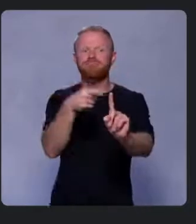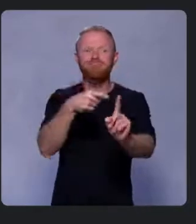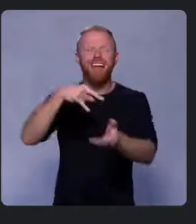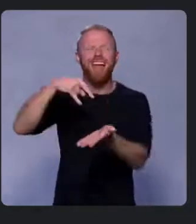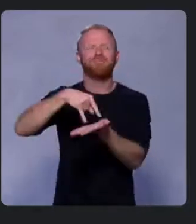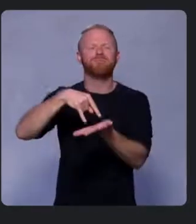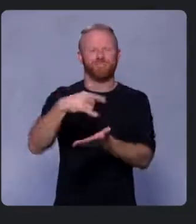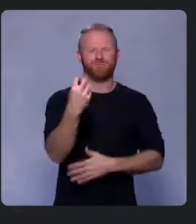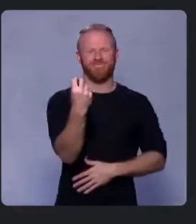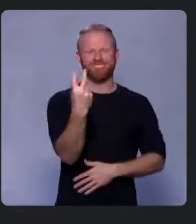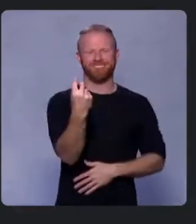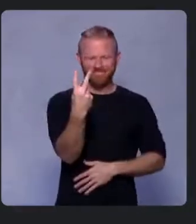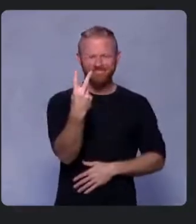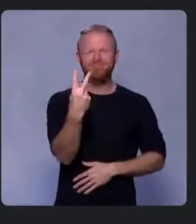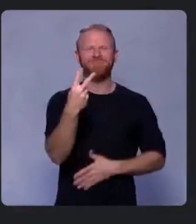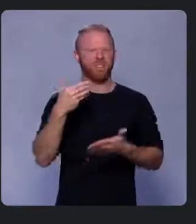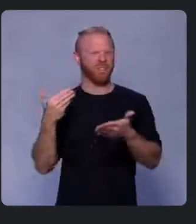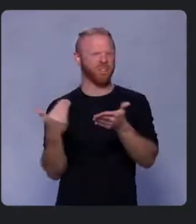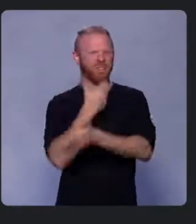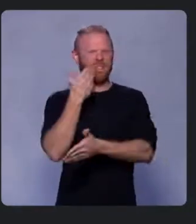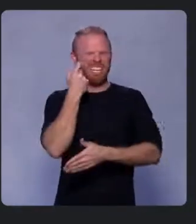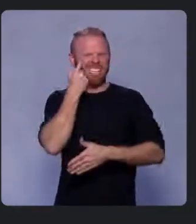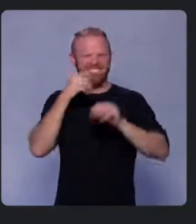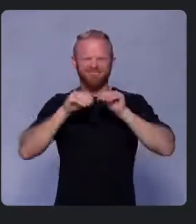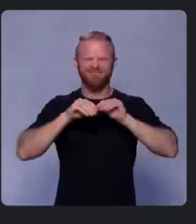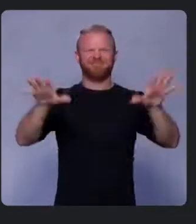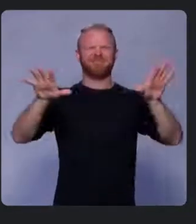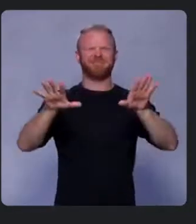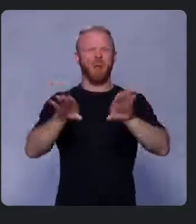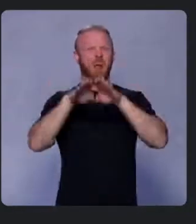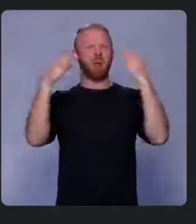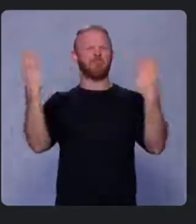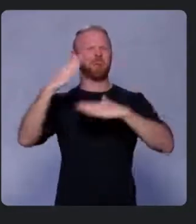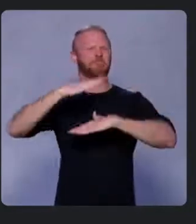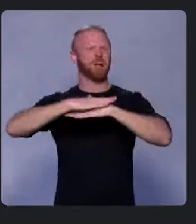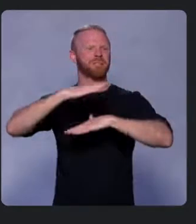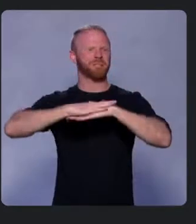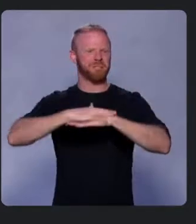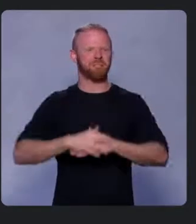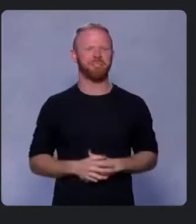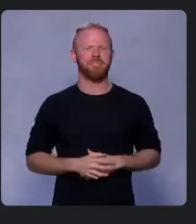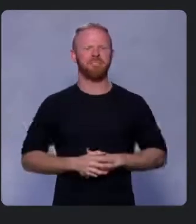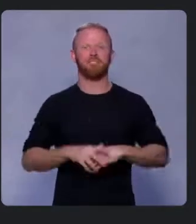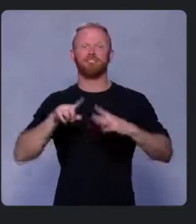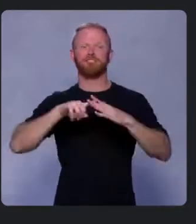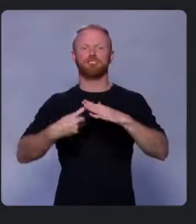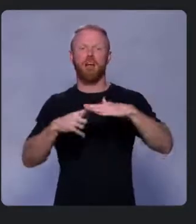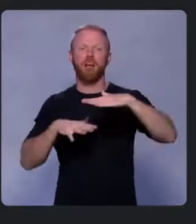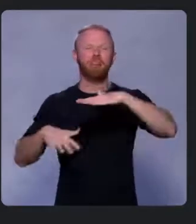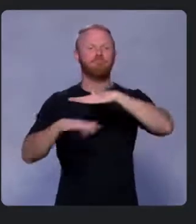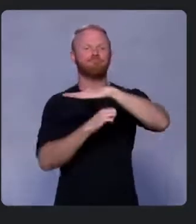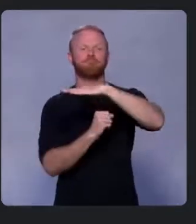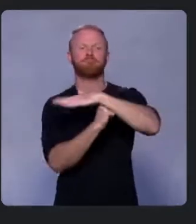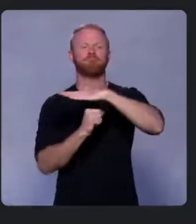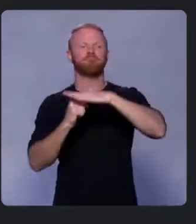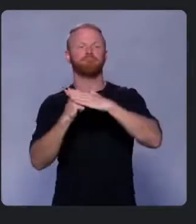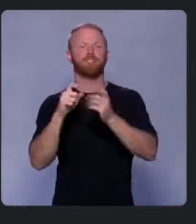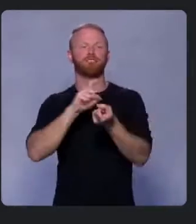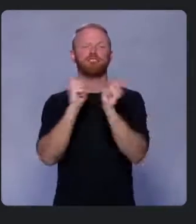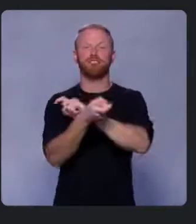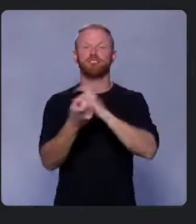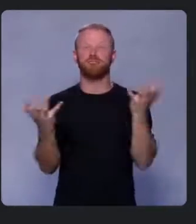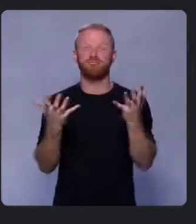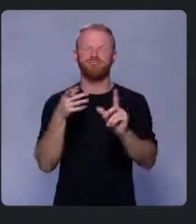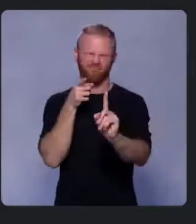12, the newest release of our open platform, starting with a fundamental change to how you experience